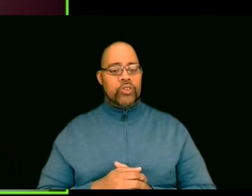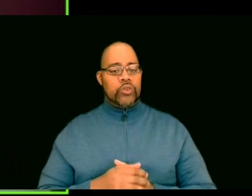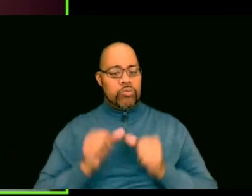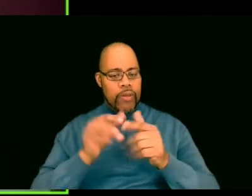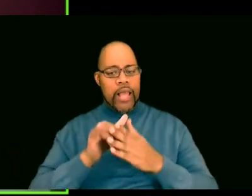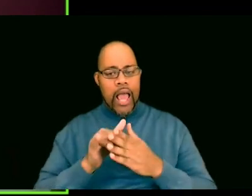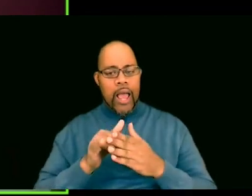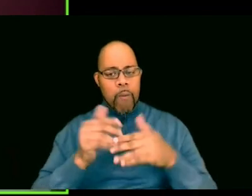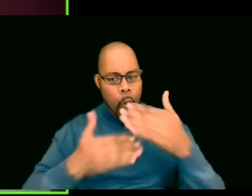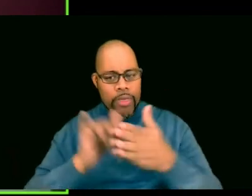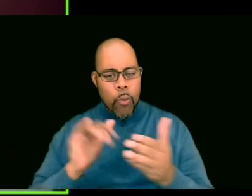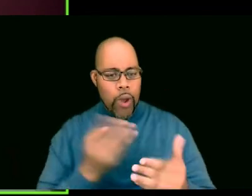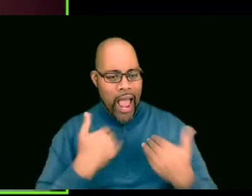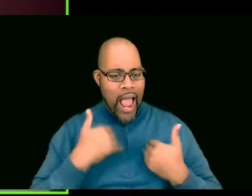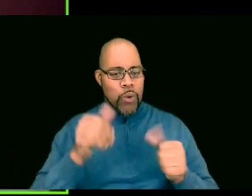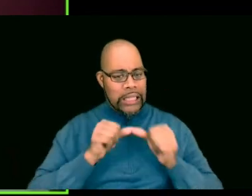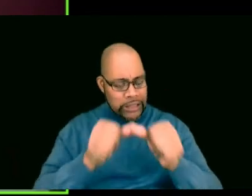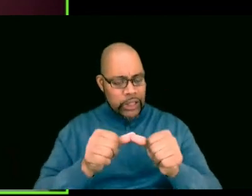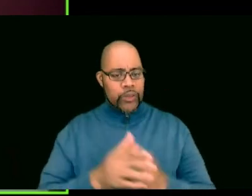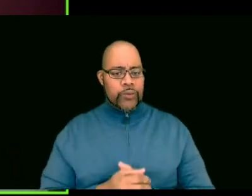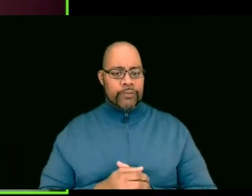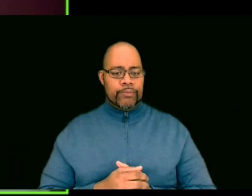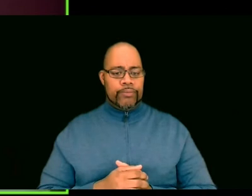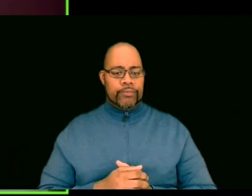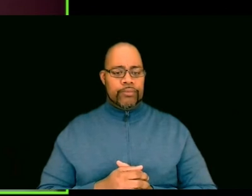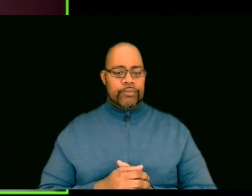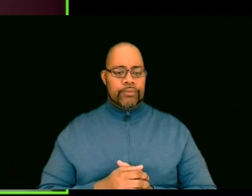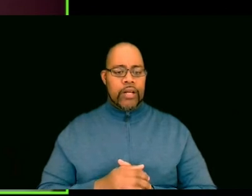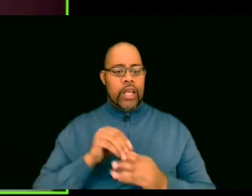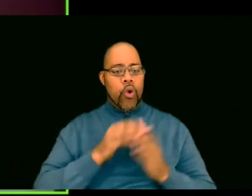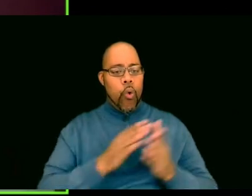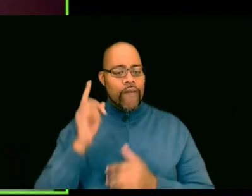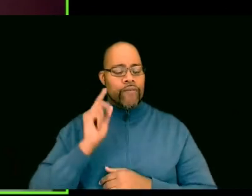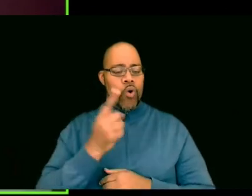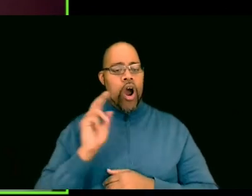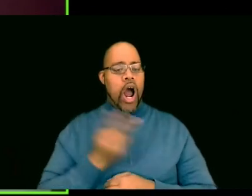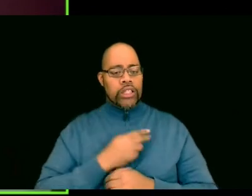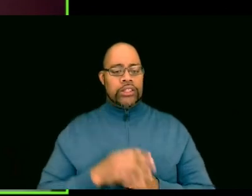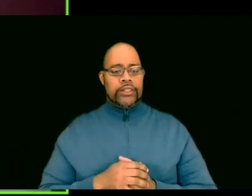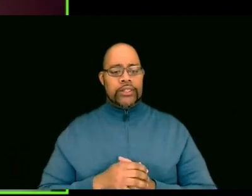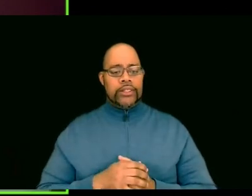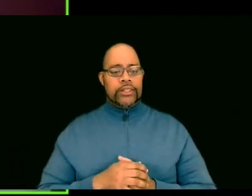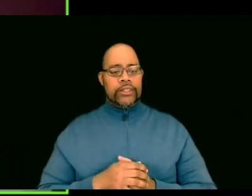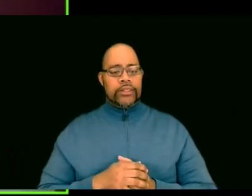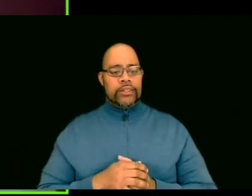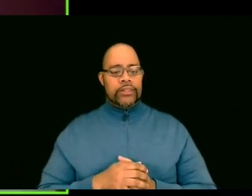continue the momentum that we have, but not also continue the momentum that in order for us